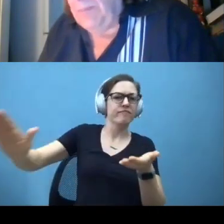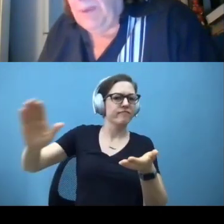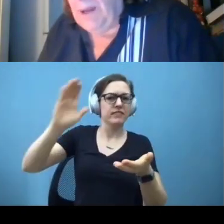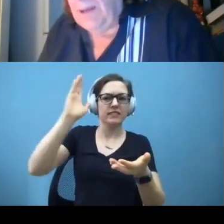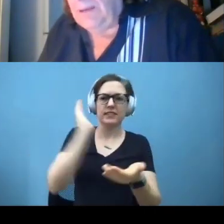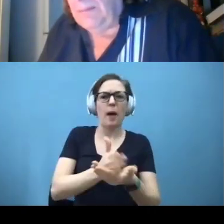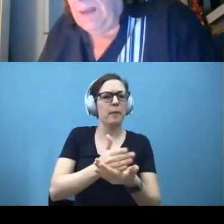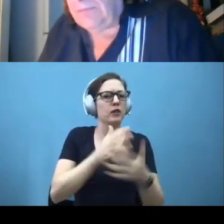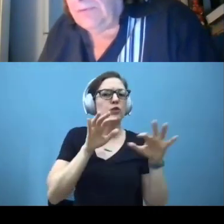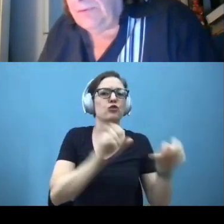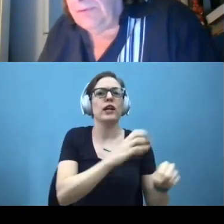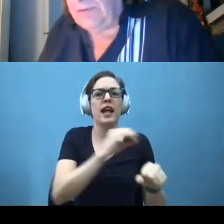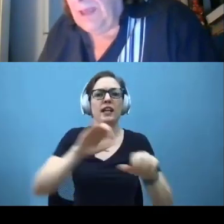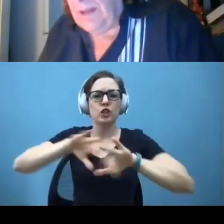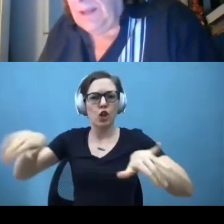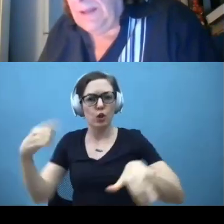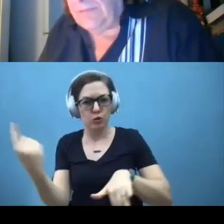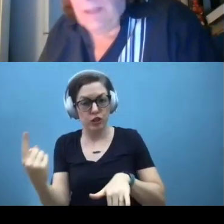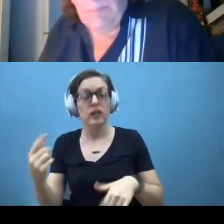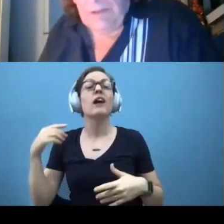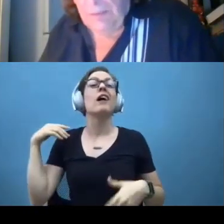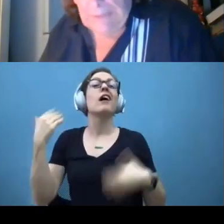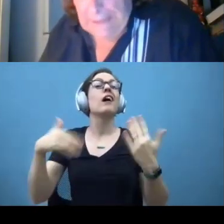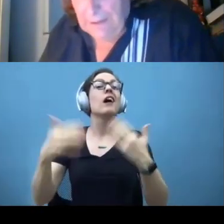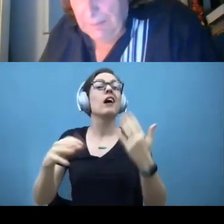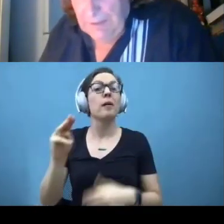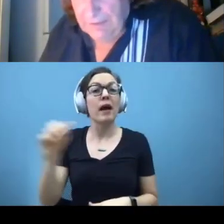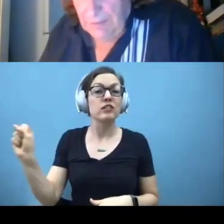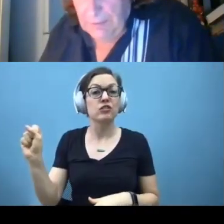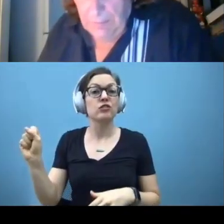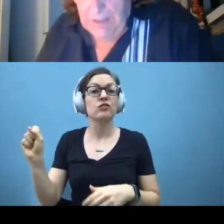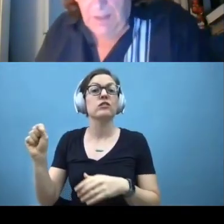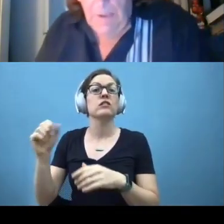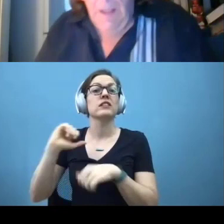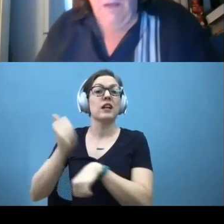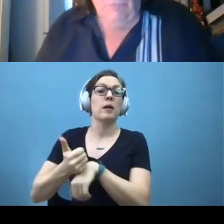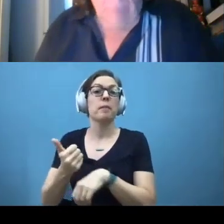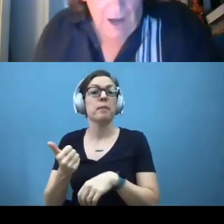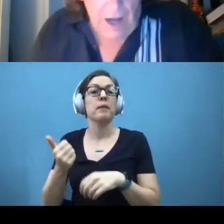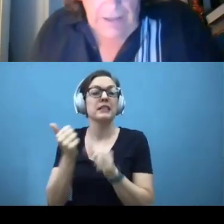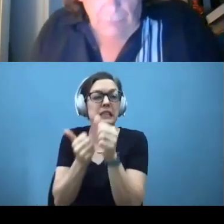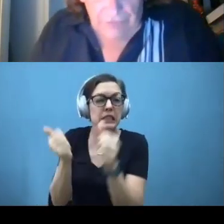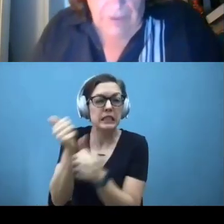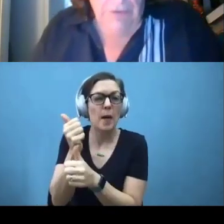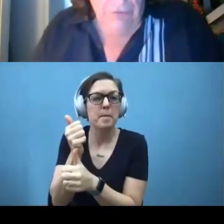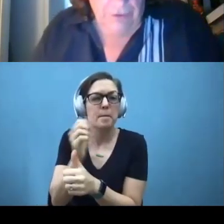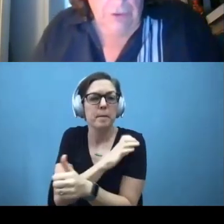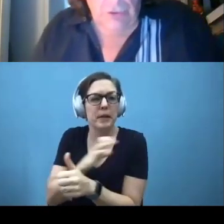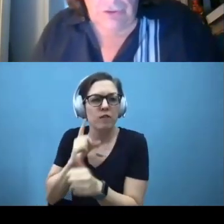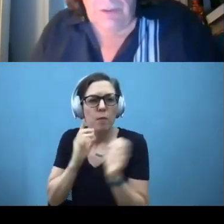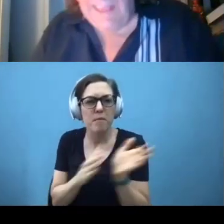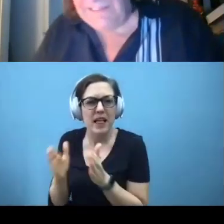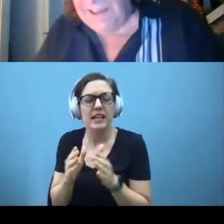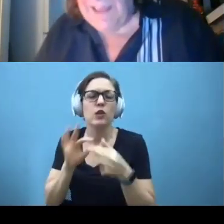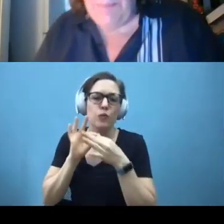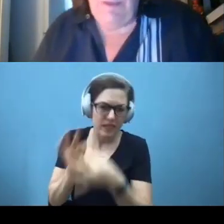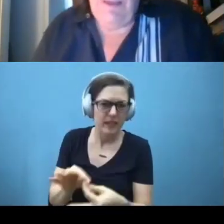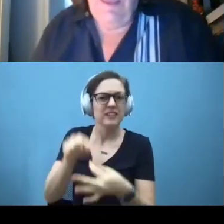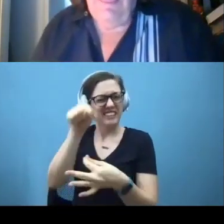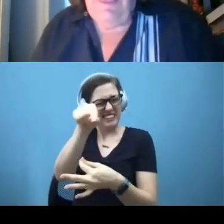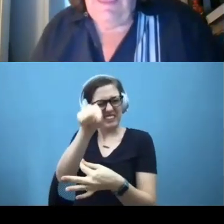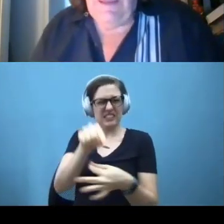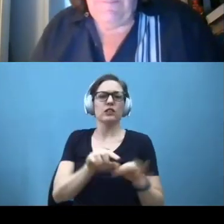time went by, Massachusetts had a state mental health planning committee subcommittee regarding restraint and seclusion. That